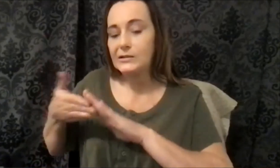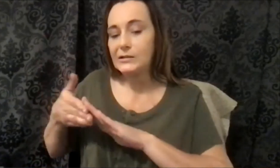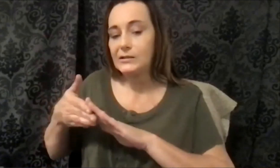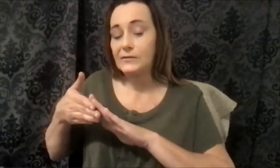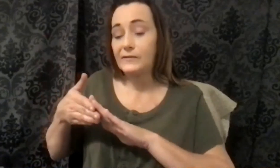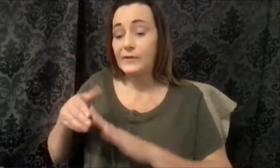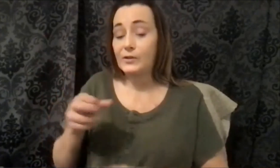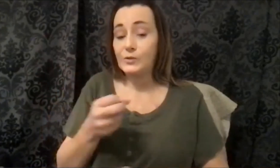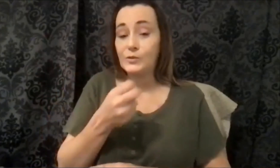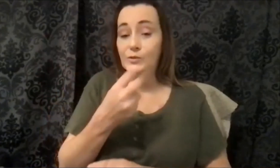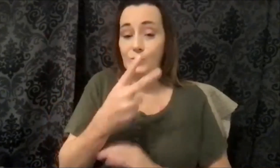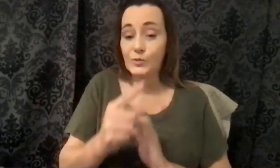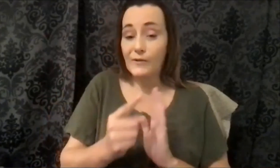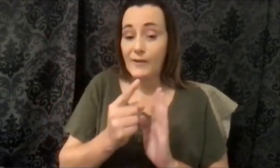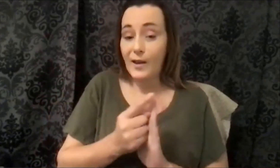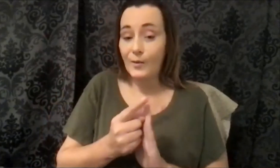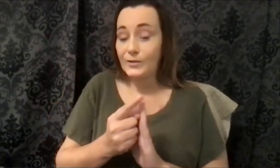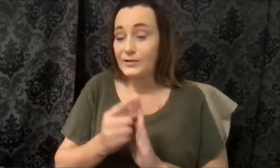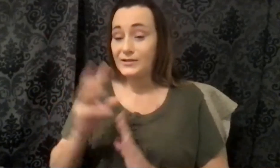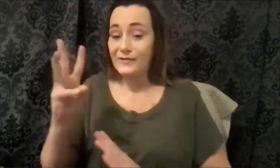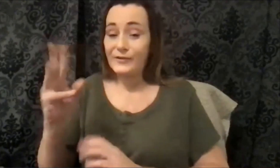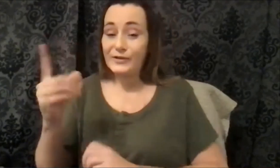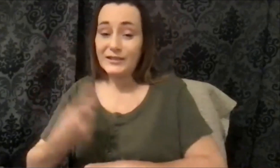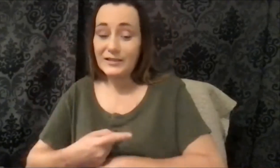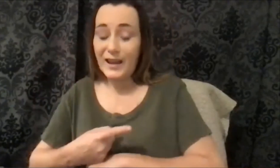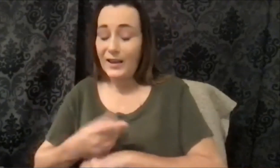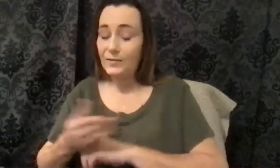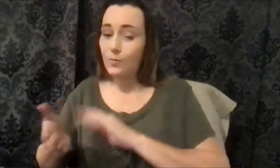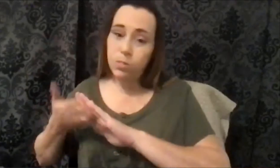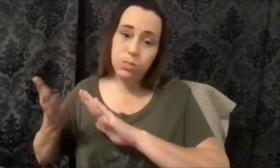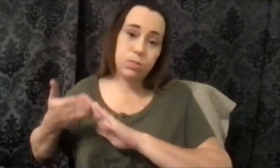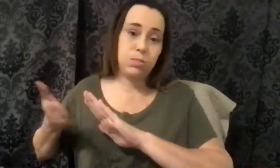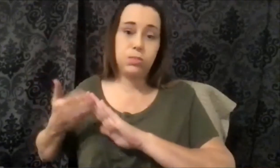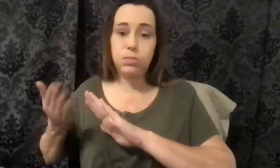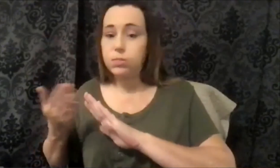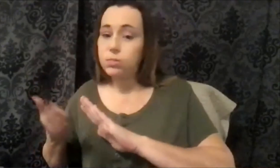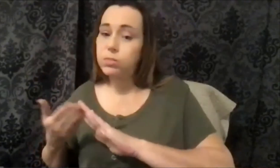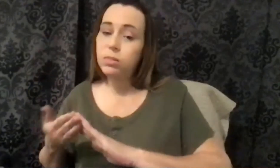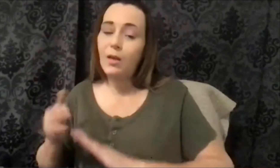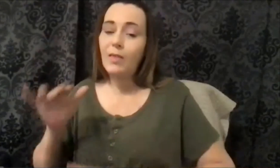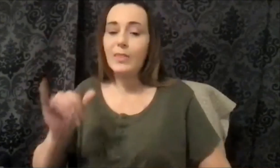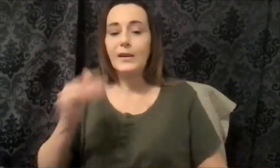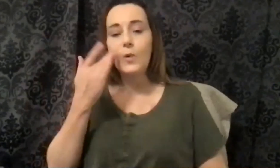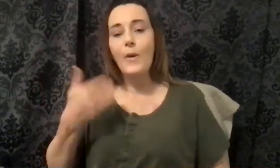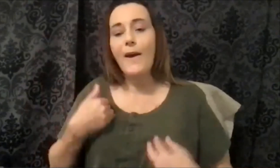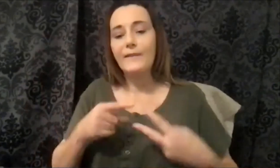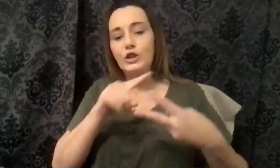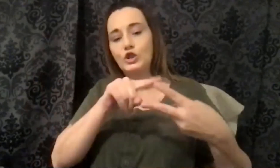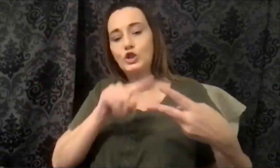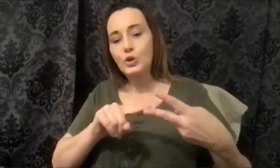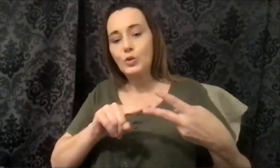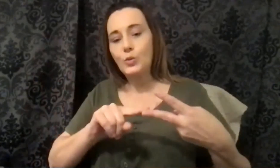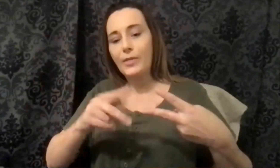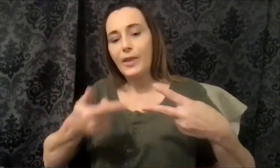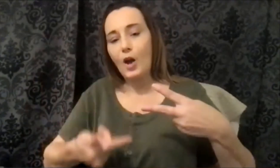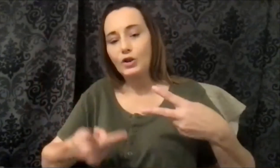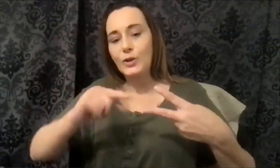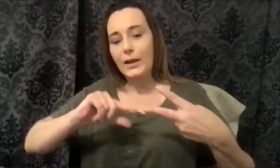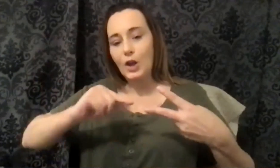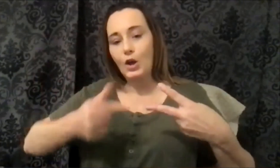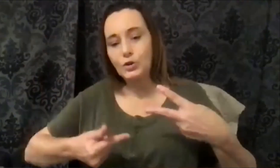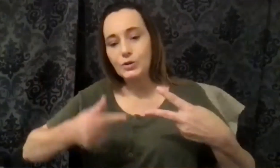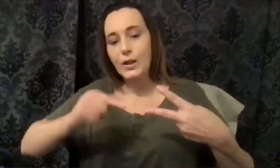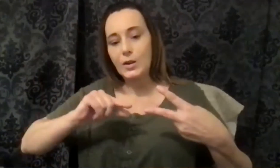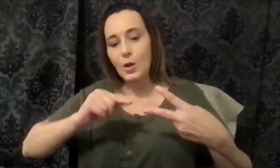days, which is why we have 2. And they alternate back and forth. If this motion does not pass, we will